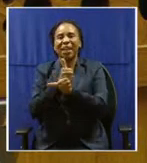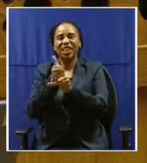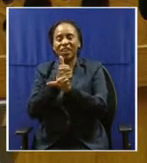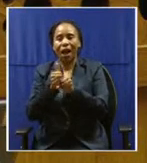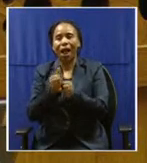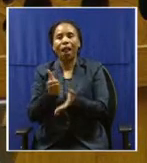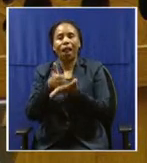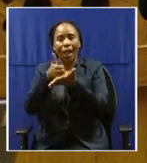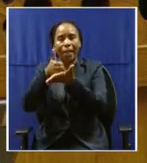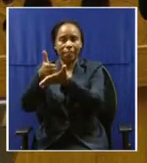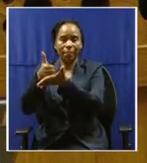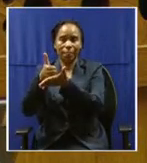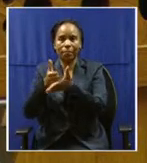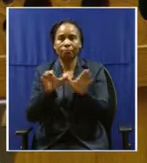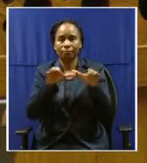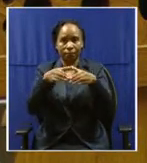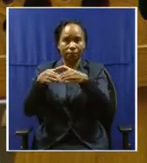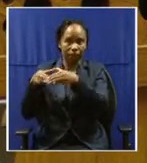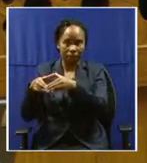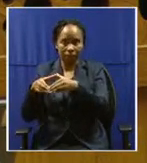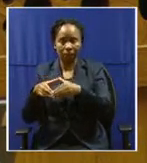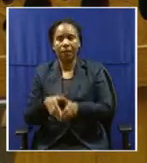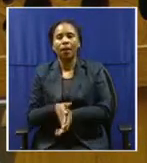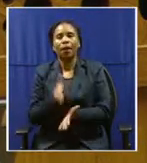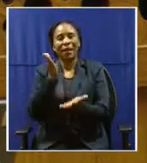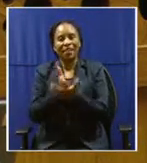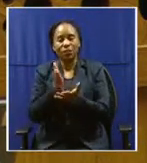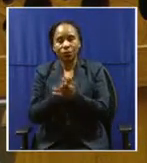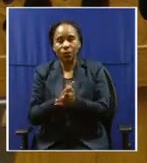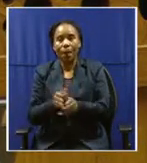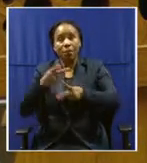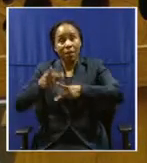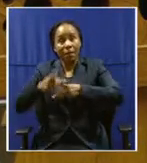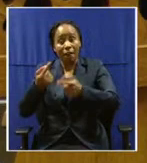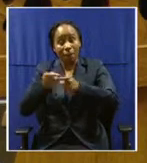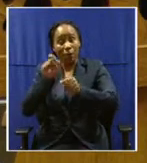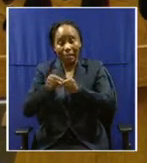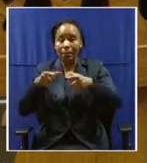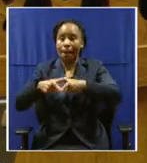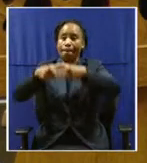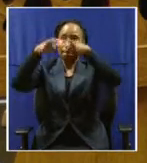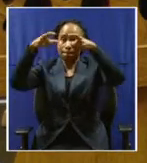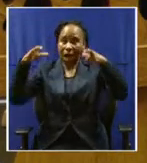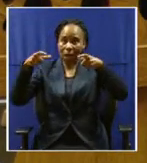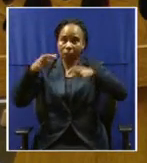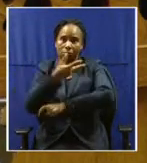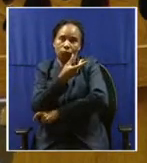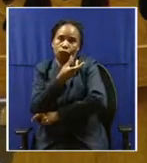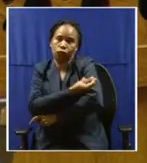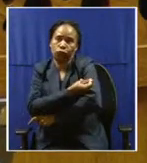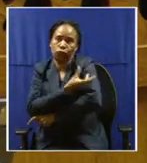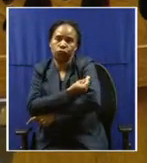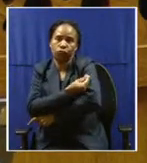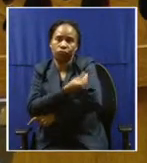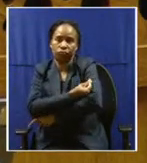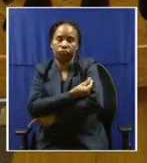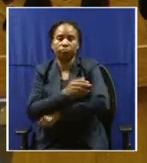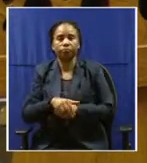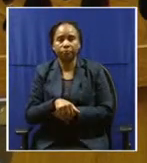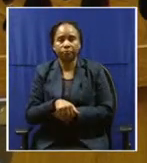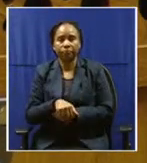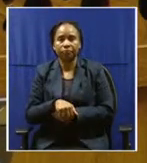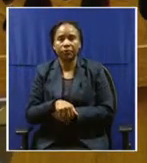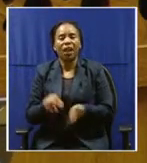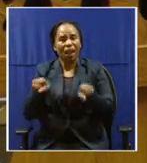in particular, in preparing for the mass vaccination drive that they've been involved in. As we have